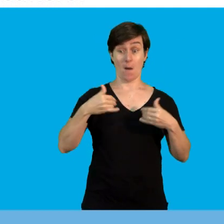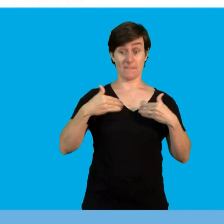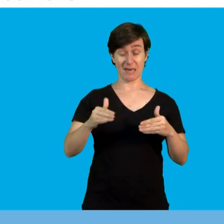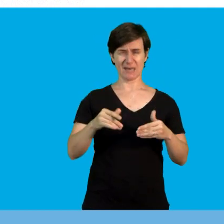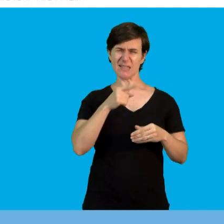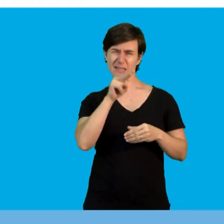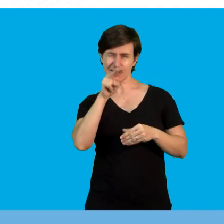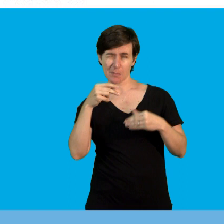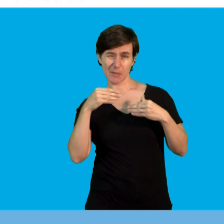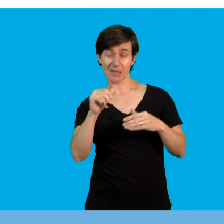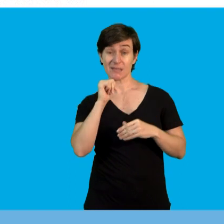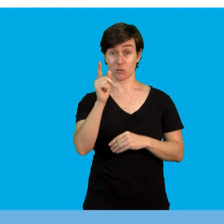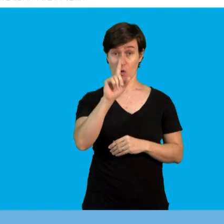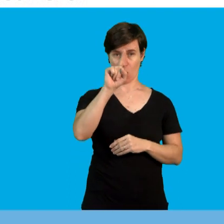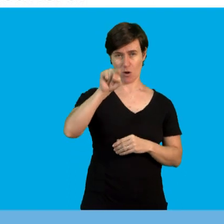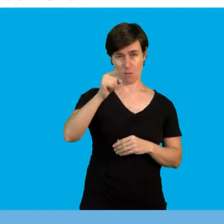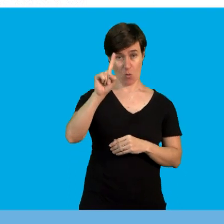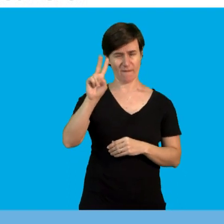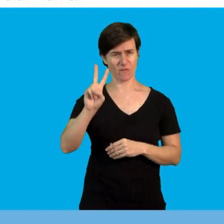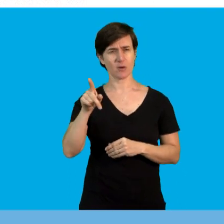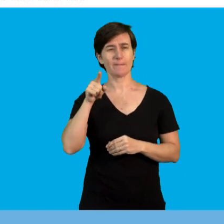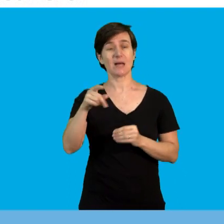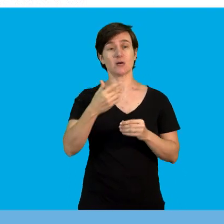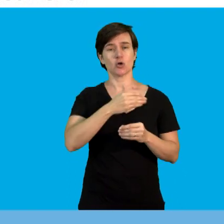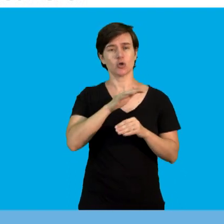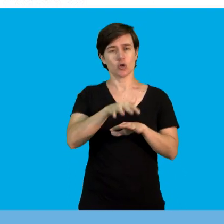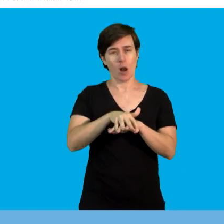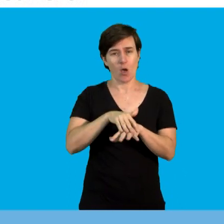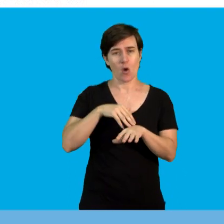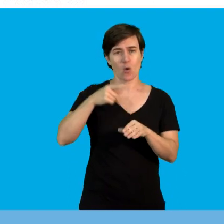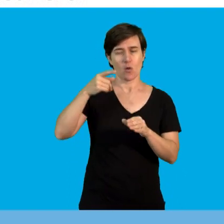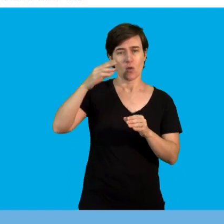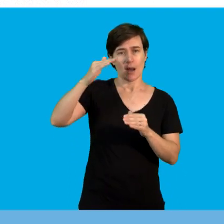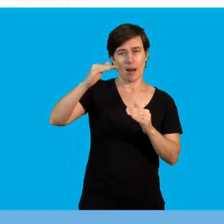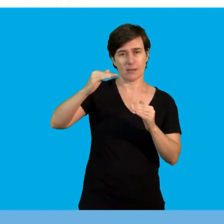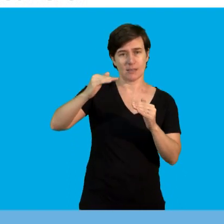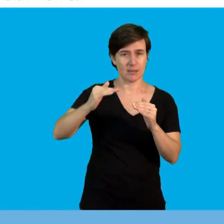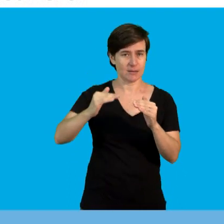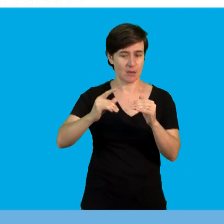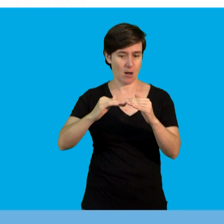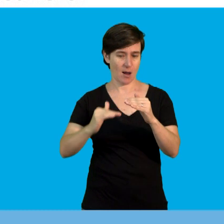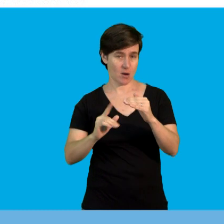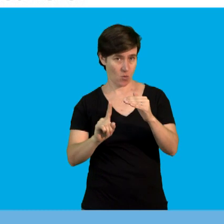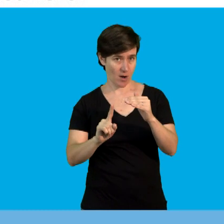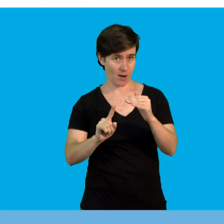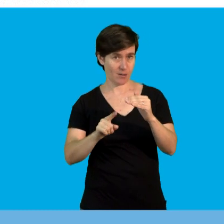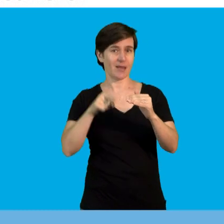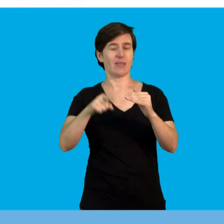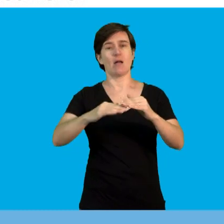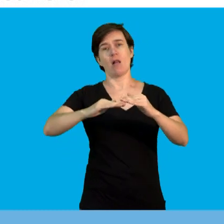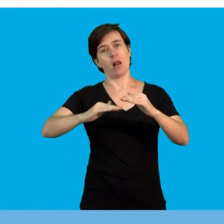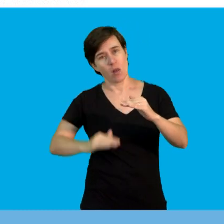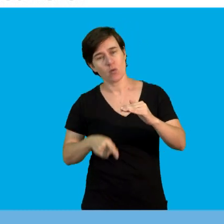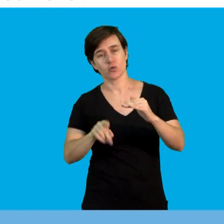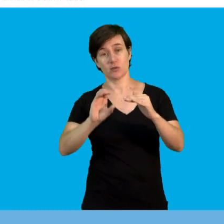reading was 1,1 volts, but it decreased gradually to below 1, and then from there it went